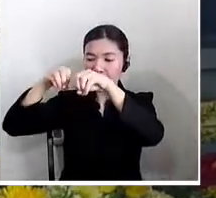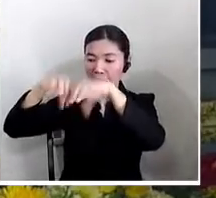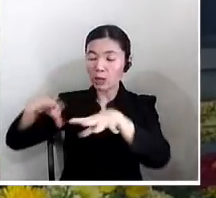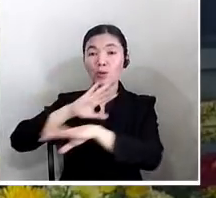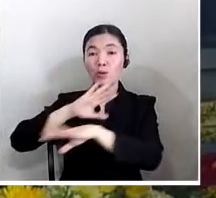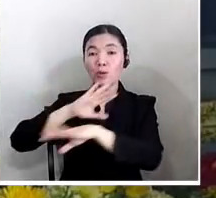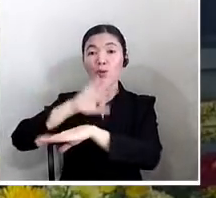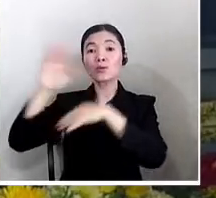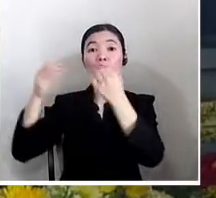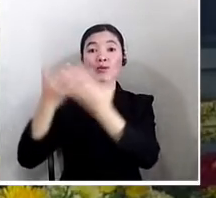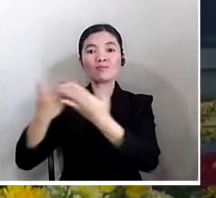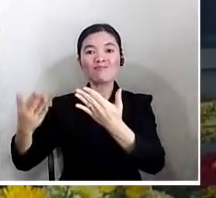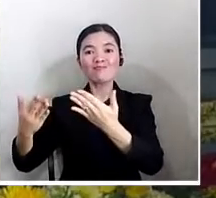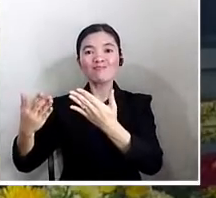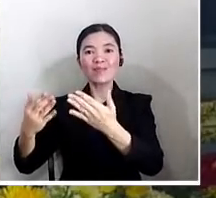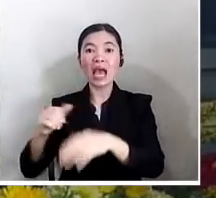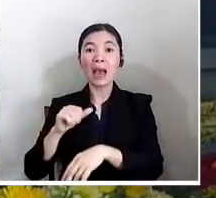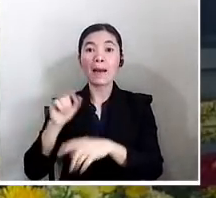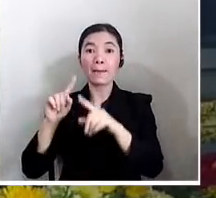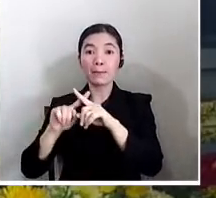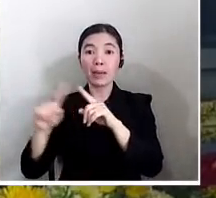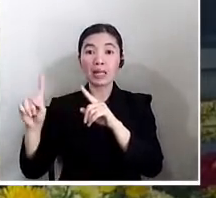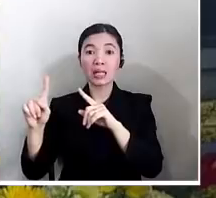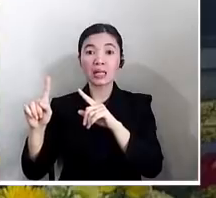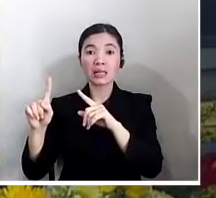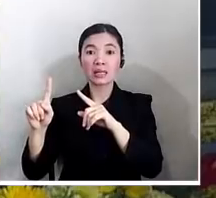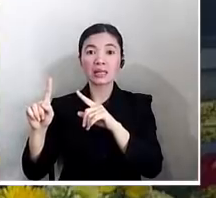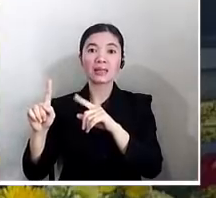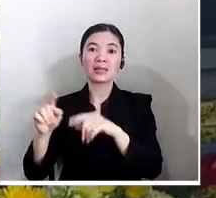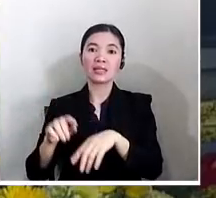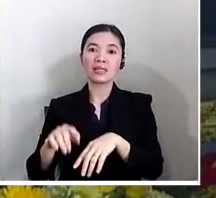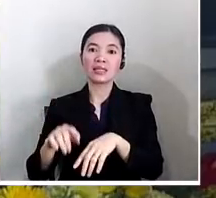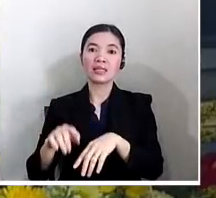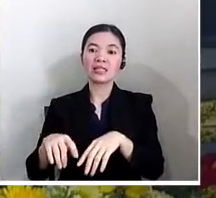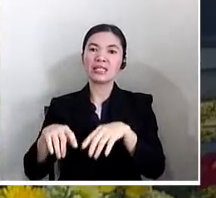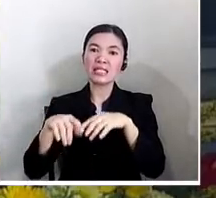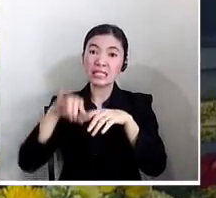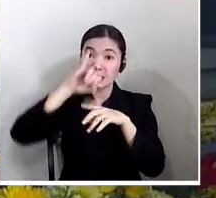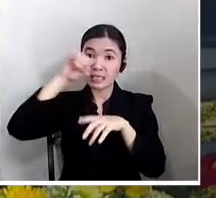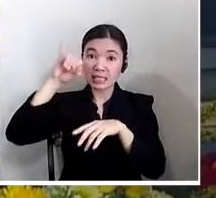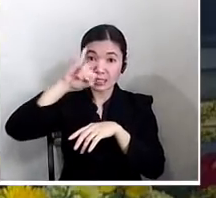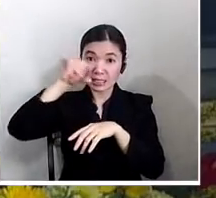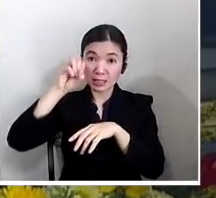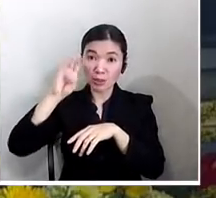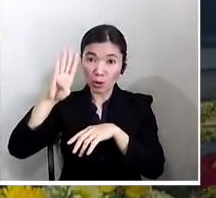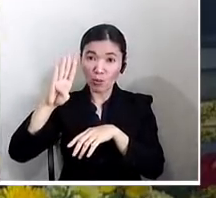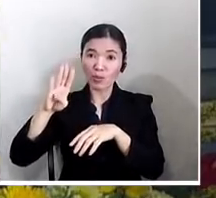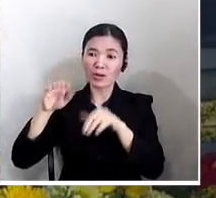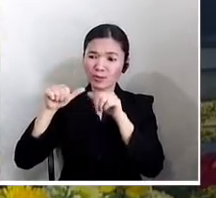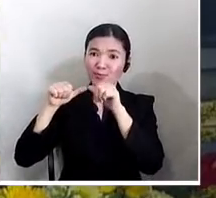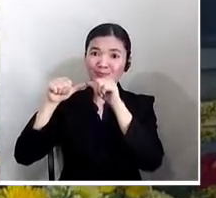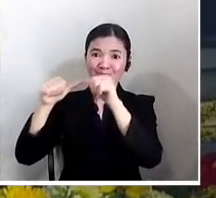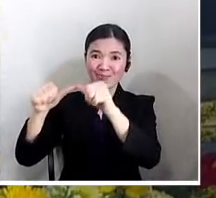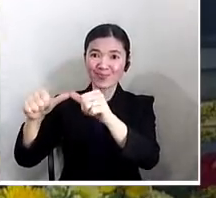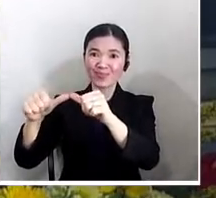life. But still, he managed to say, and I quote,